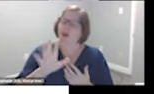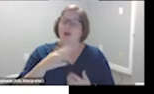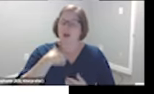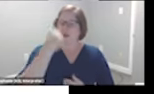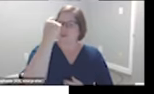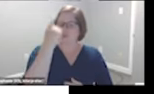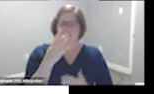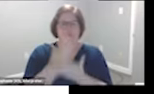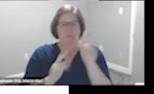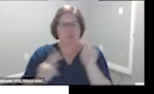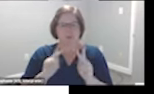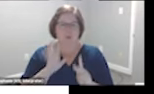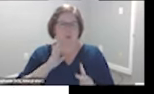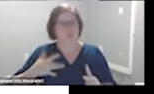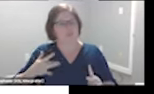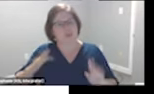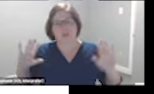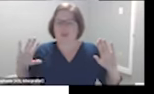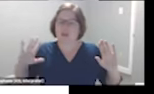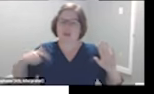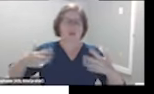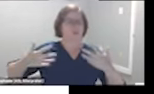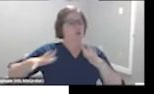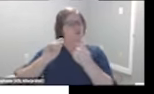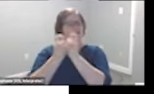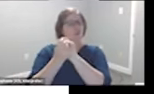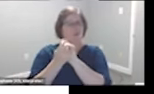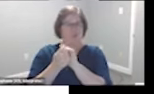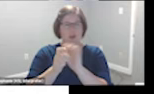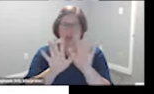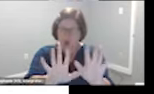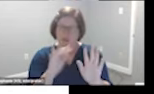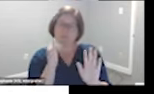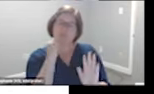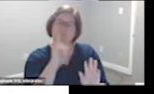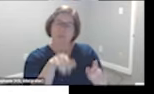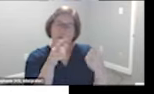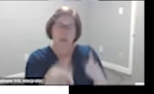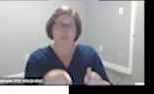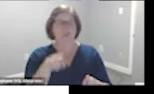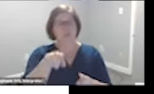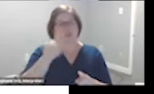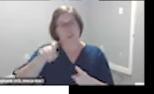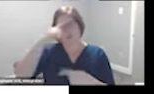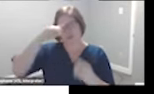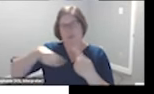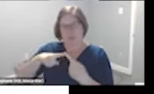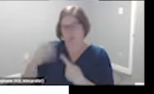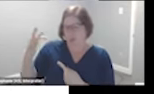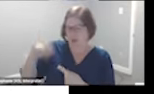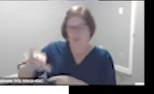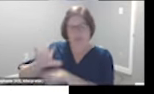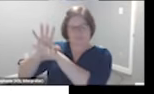And whenever you face that resistance, I recommend that you focus on what the heart of these traditions are and create